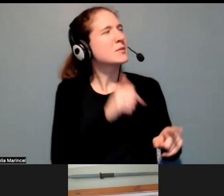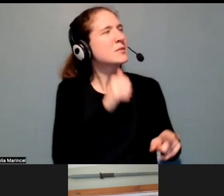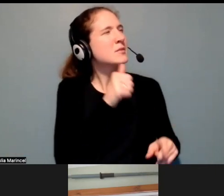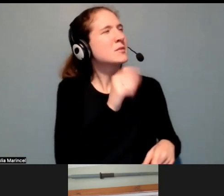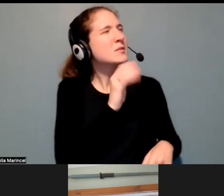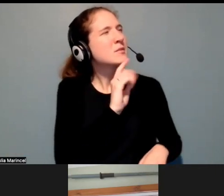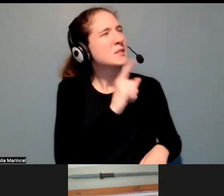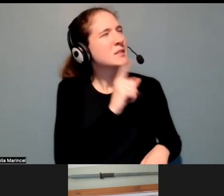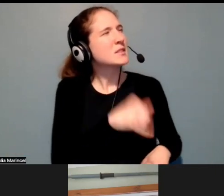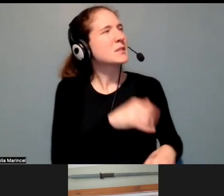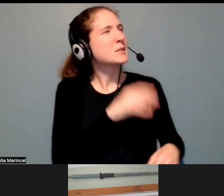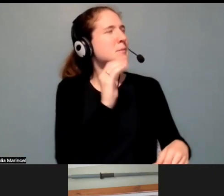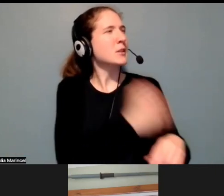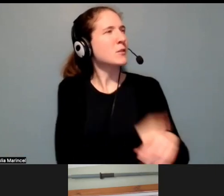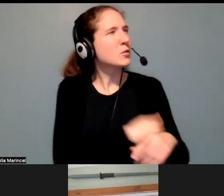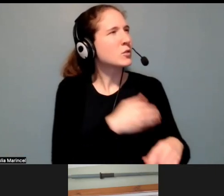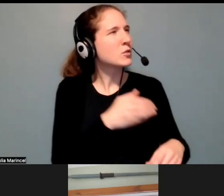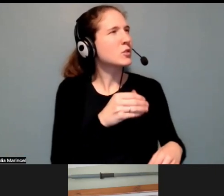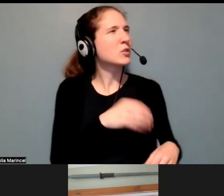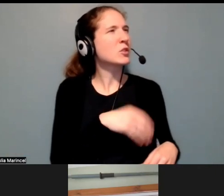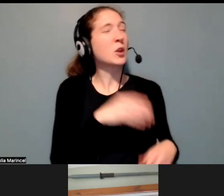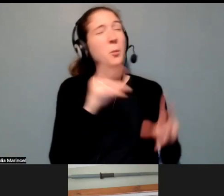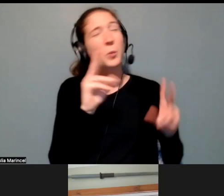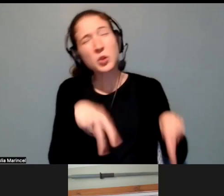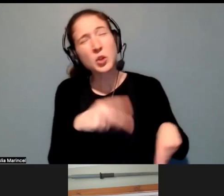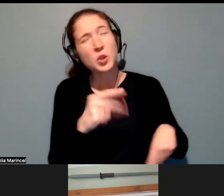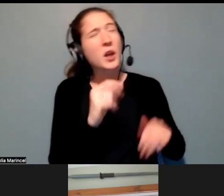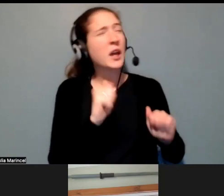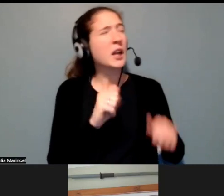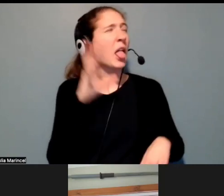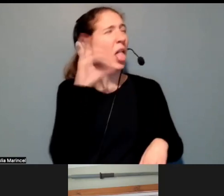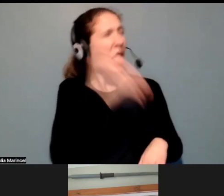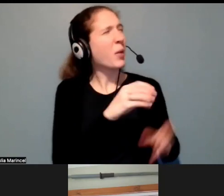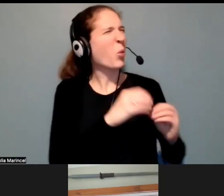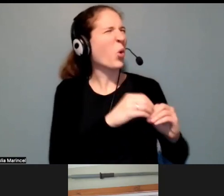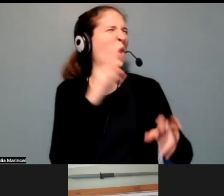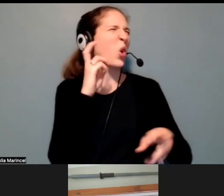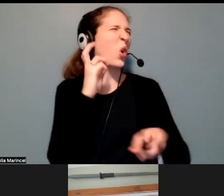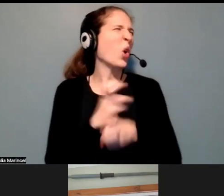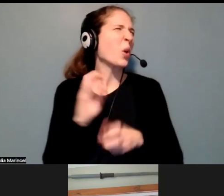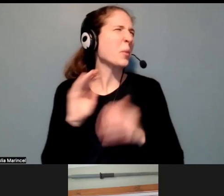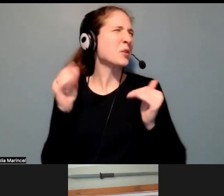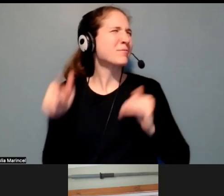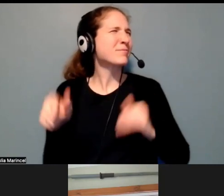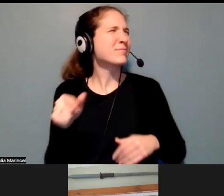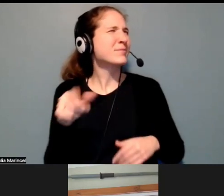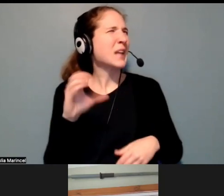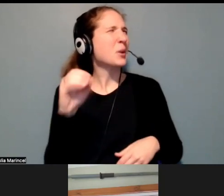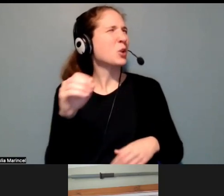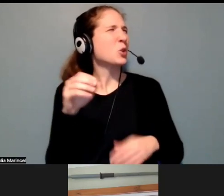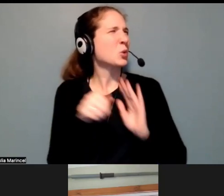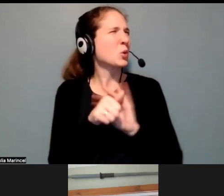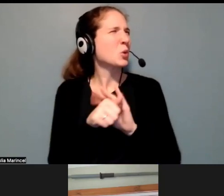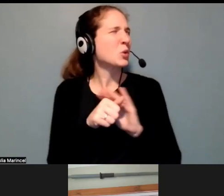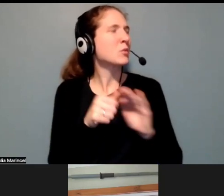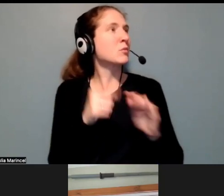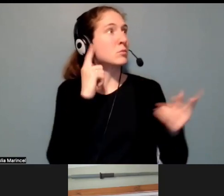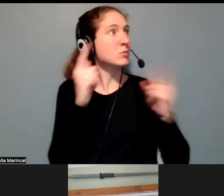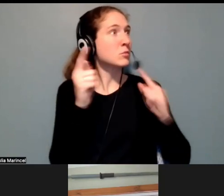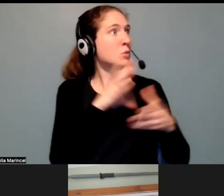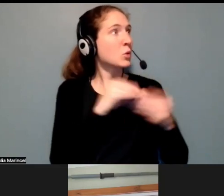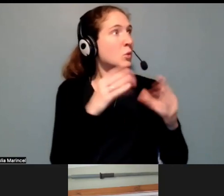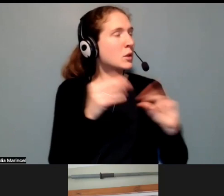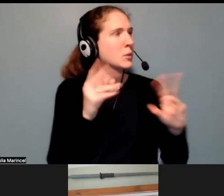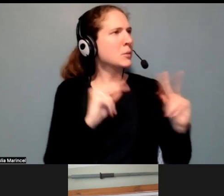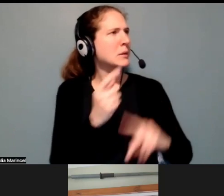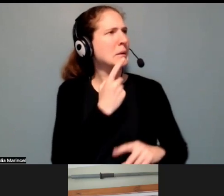can bite harder, or a person can bite harder than a snapping turtle. Whoa. Yeah. I always hear the stories of people saying